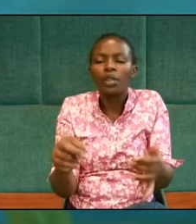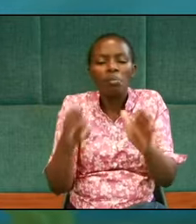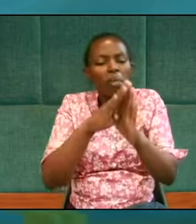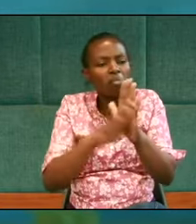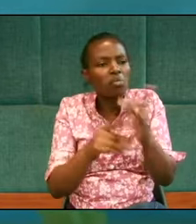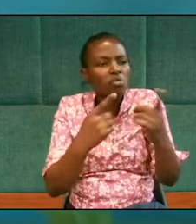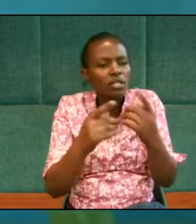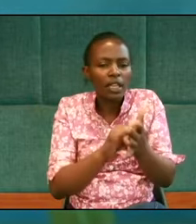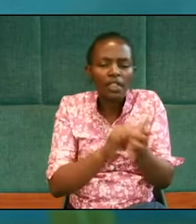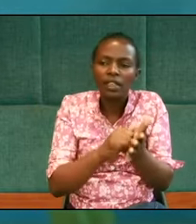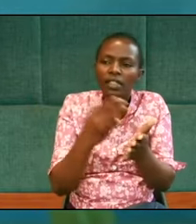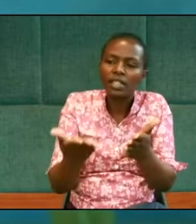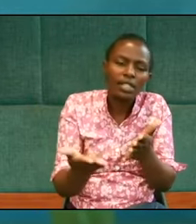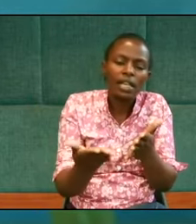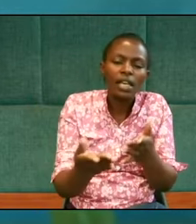single is not bad.